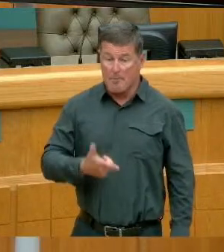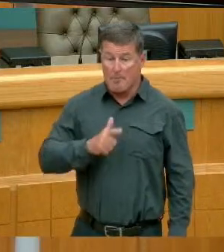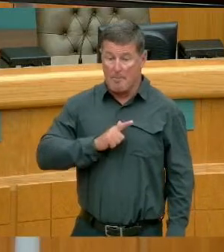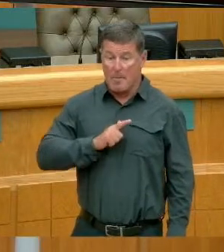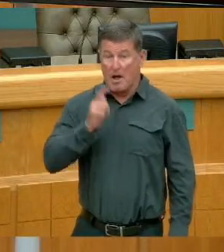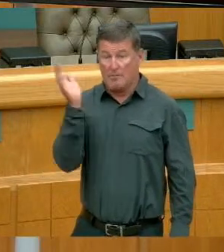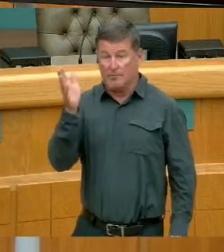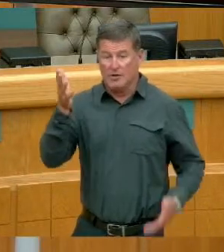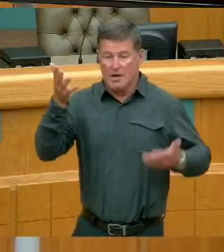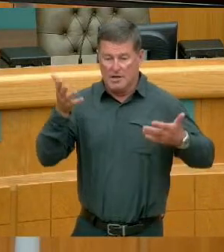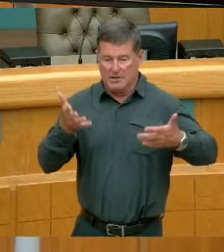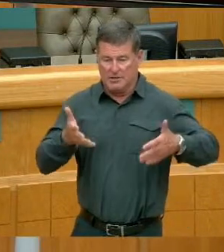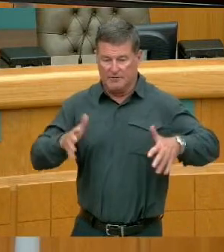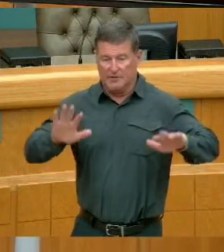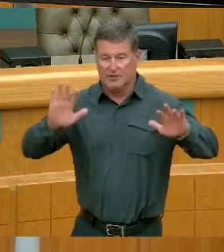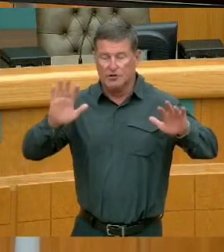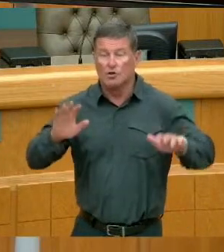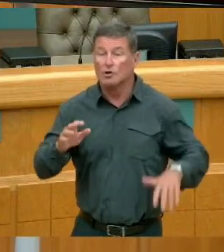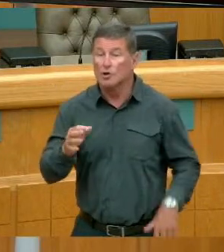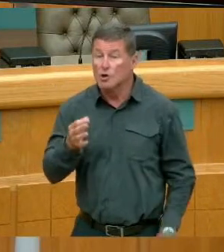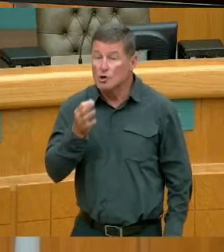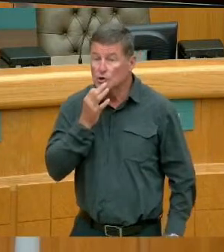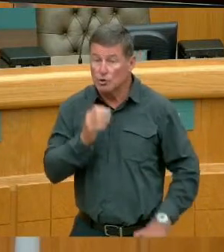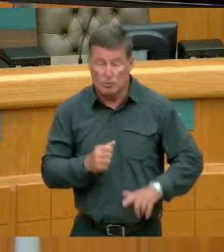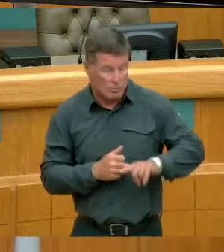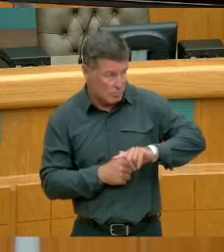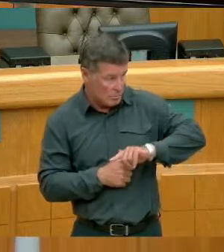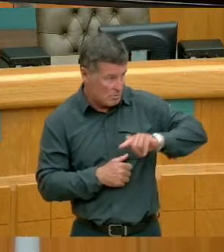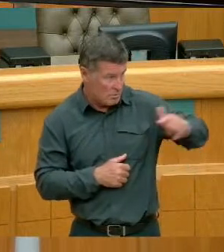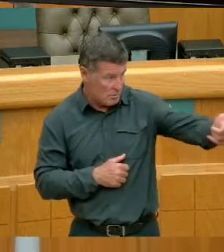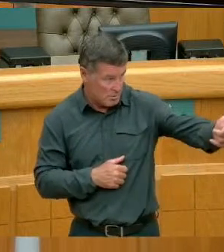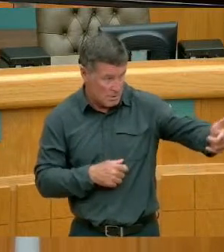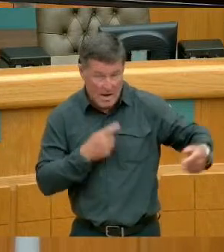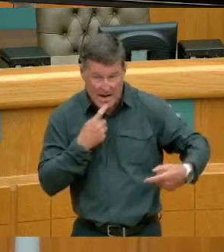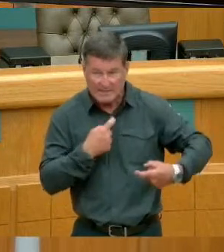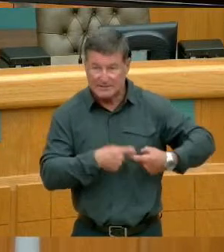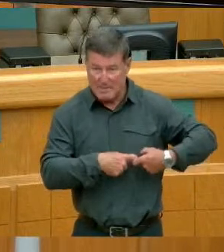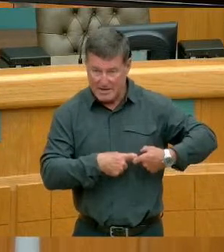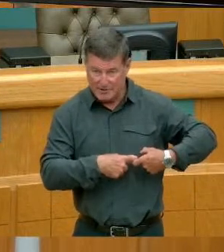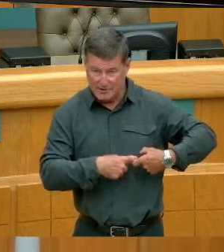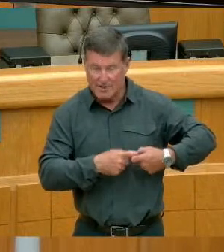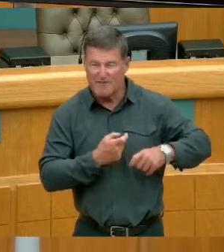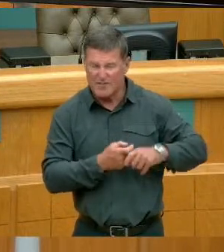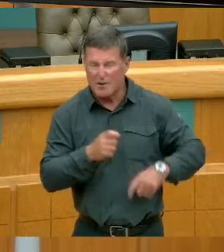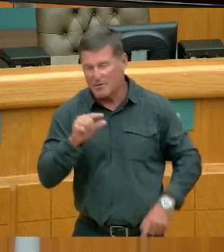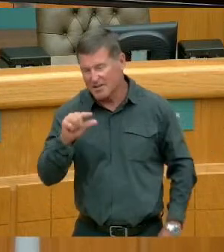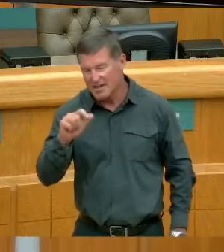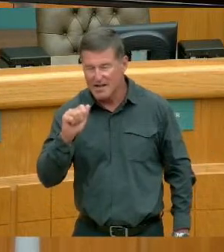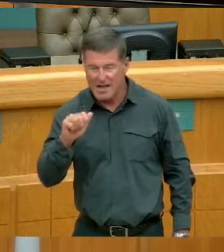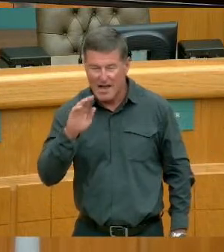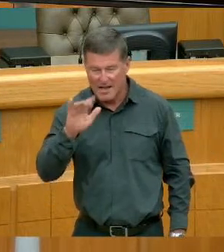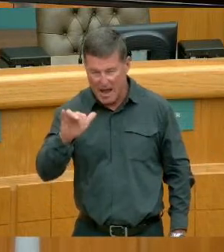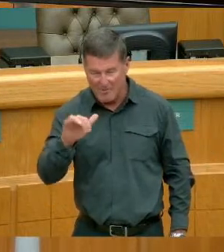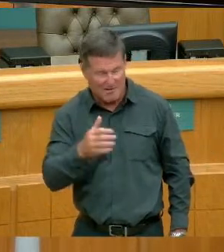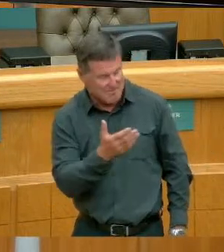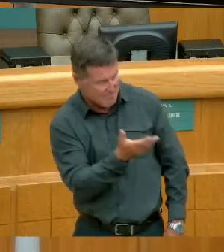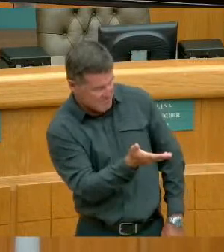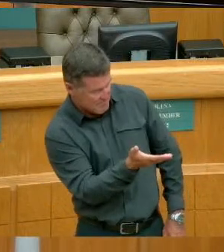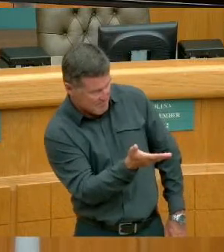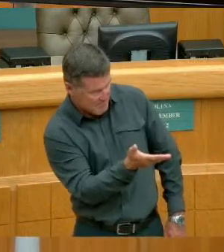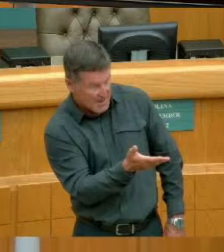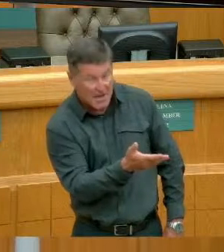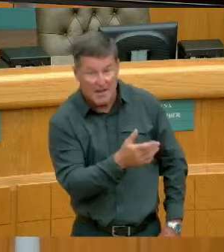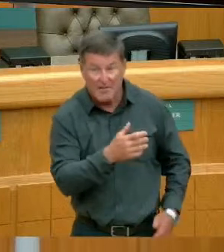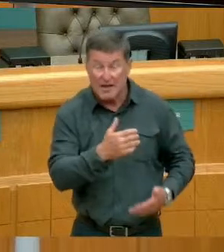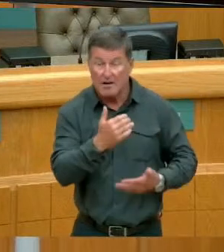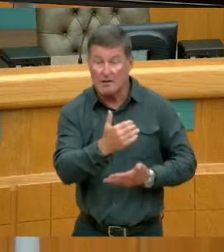are going to get it translated into Spanish, and then by Gabby, and then we're going to watch a live video from Annette Rodriguez,